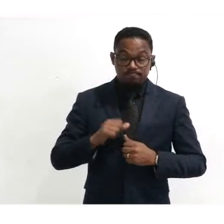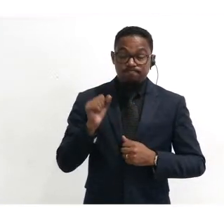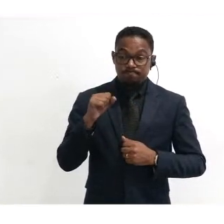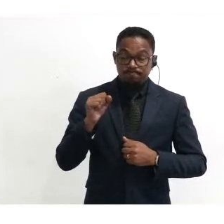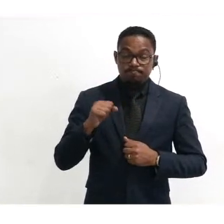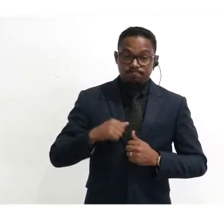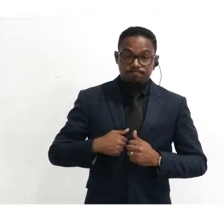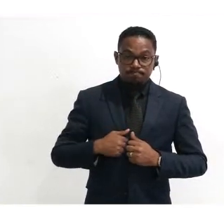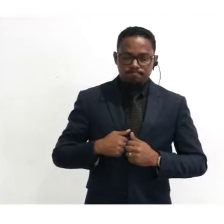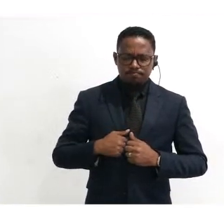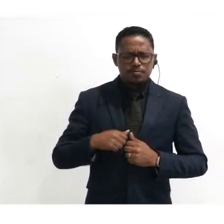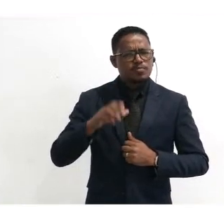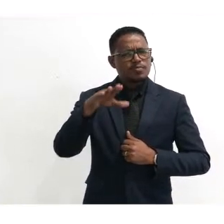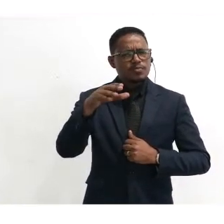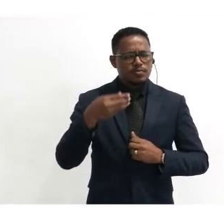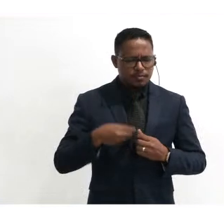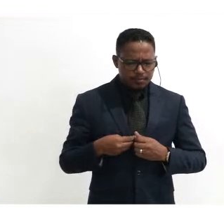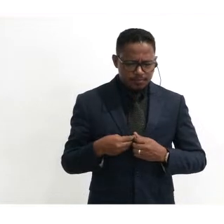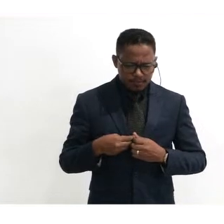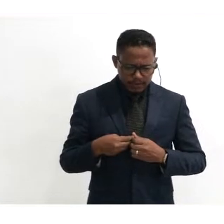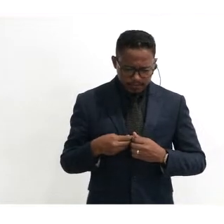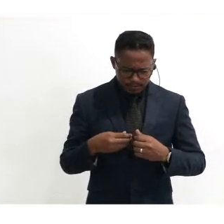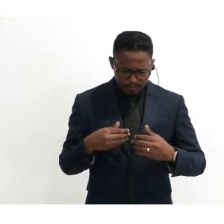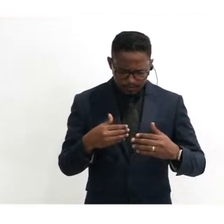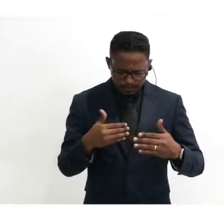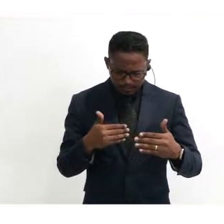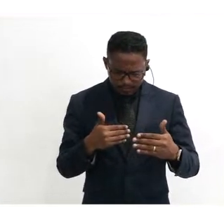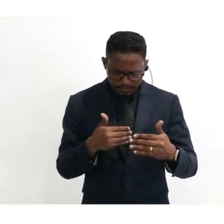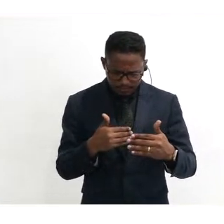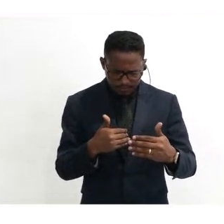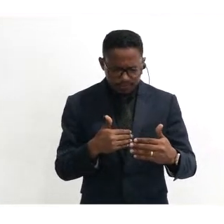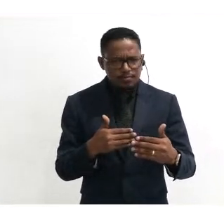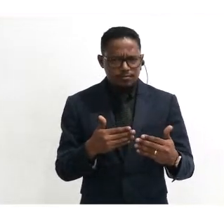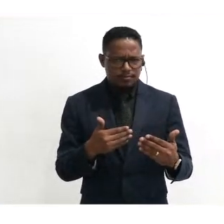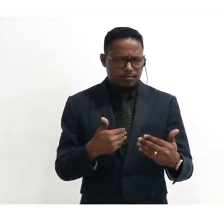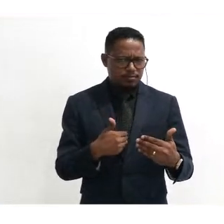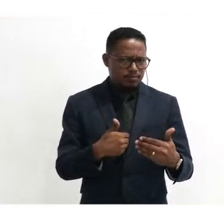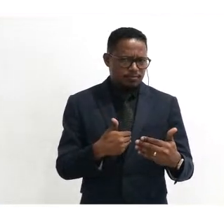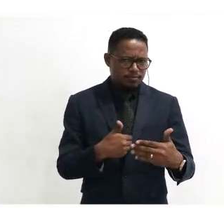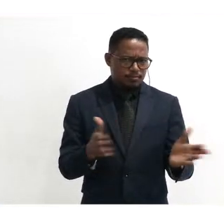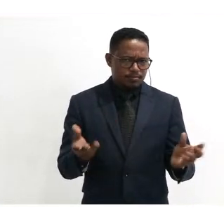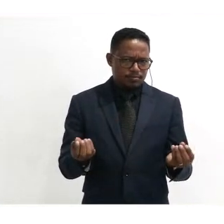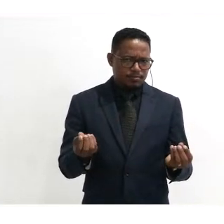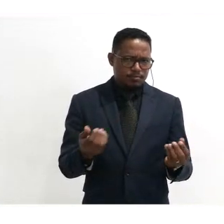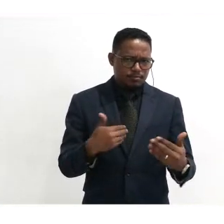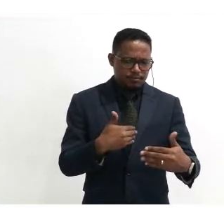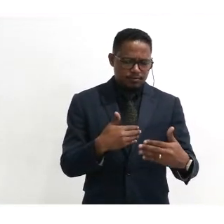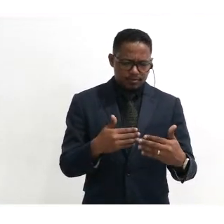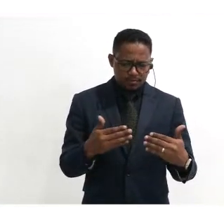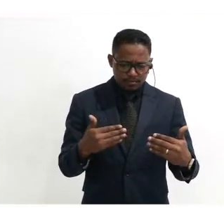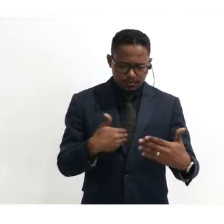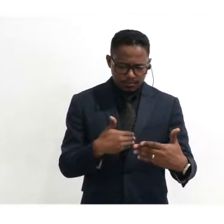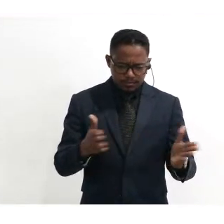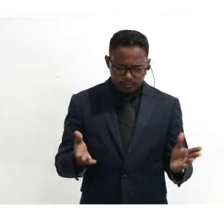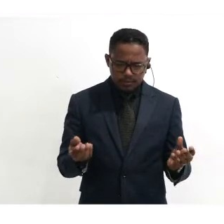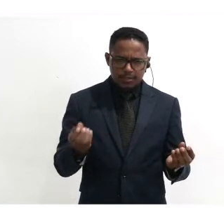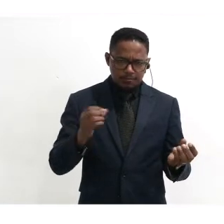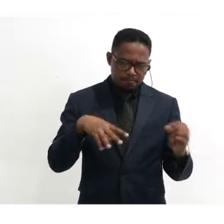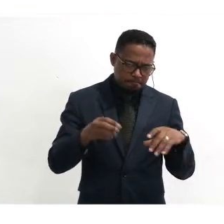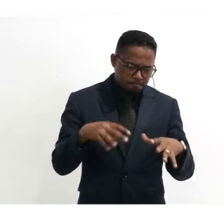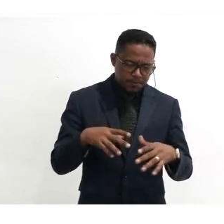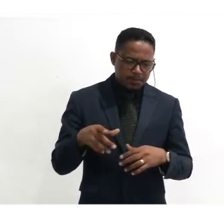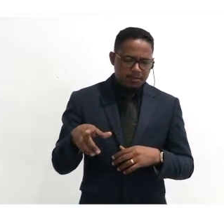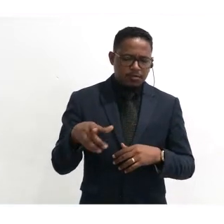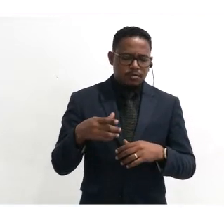So packaging is kind of maybe a little unique because a lot of different disciplines come into